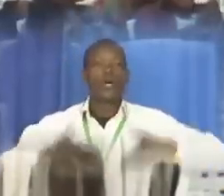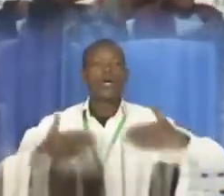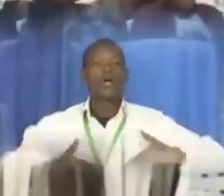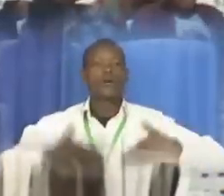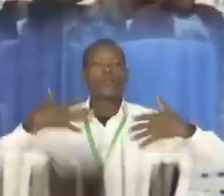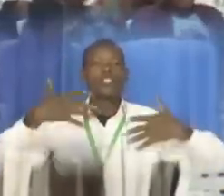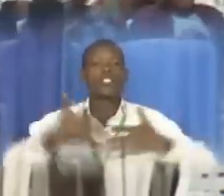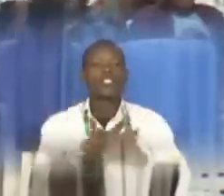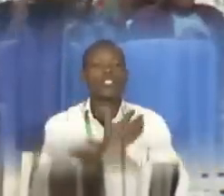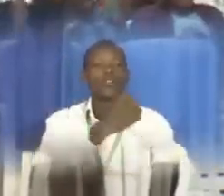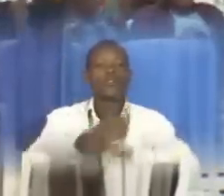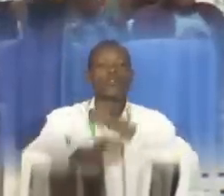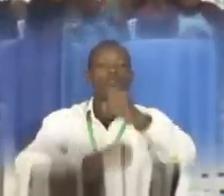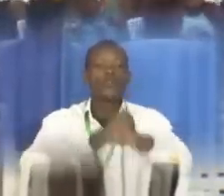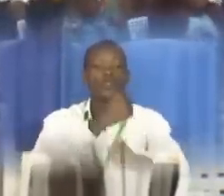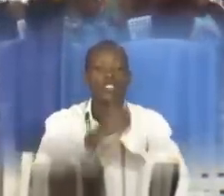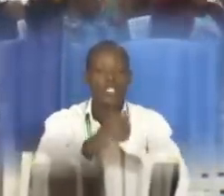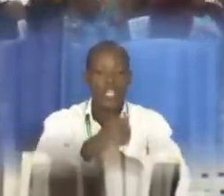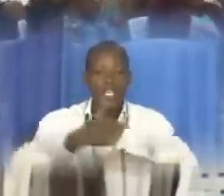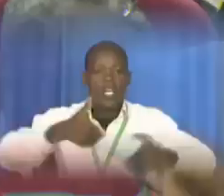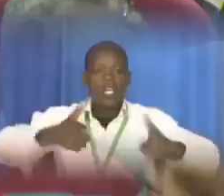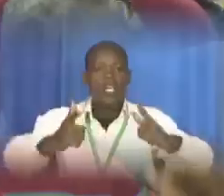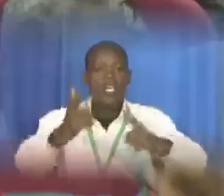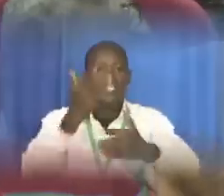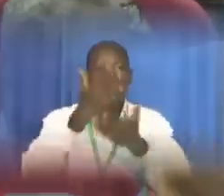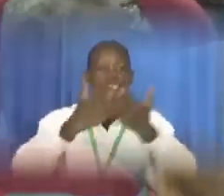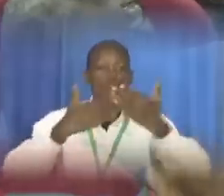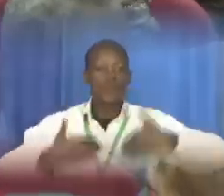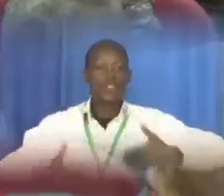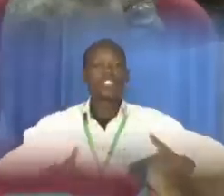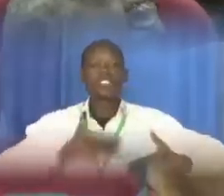Let somebody shout hallelujah.